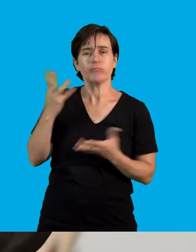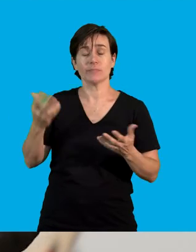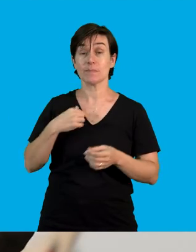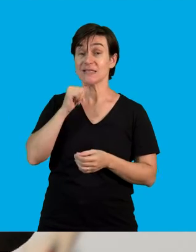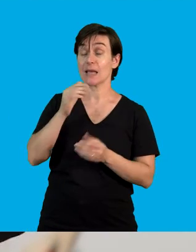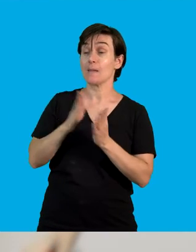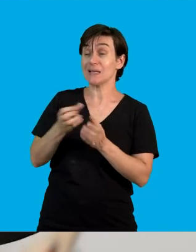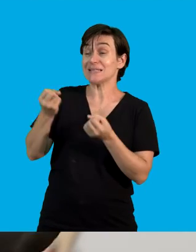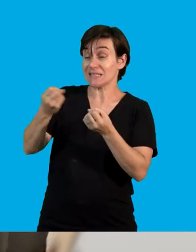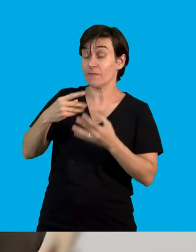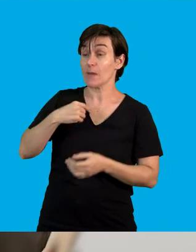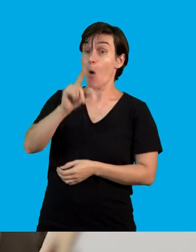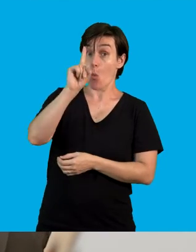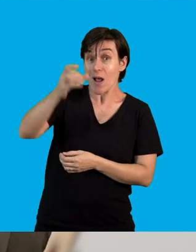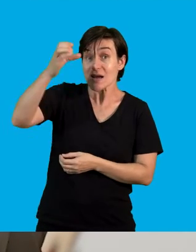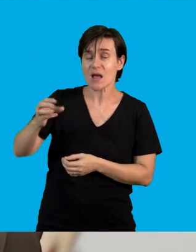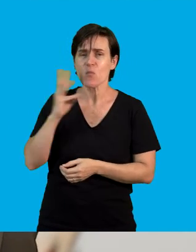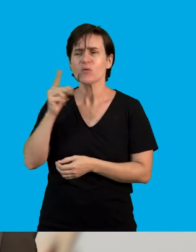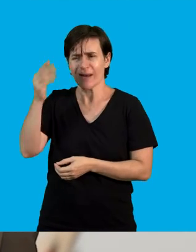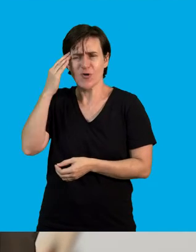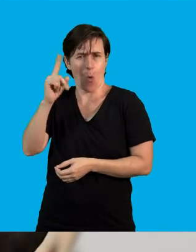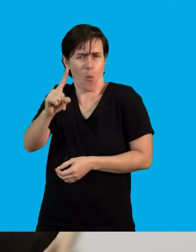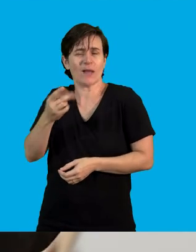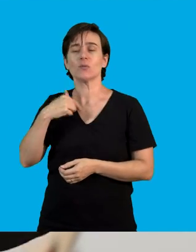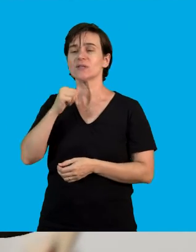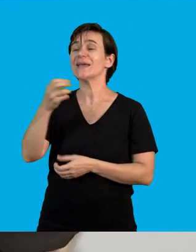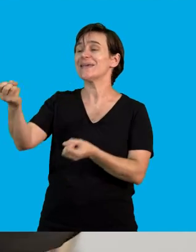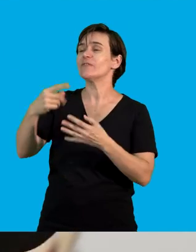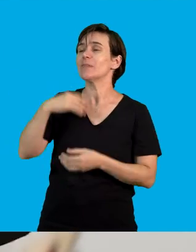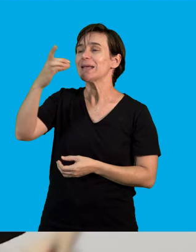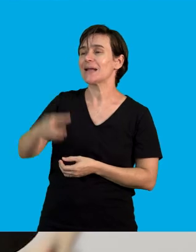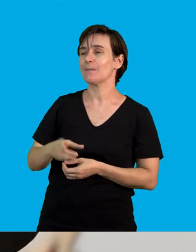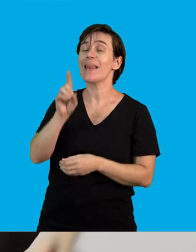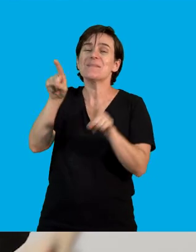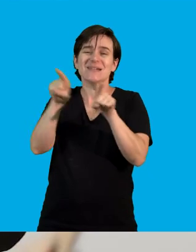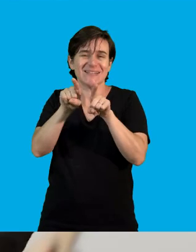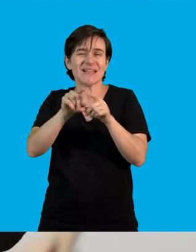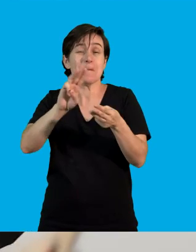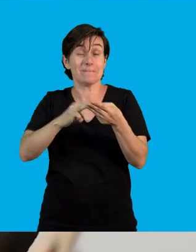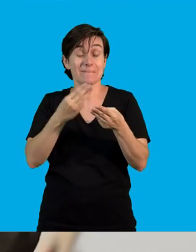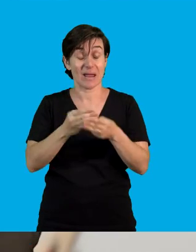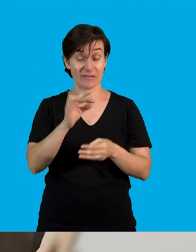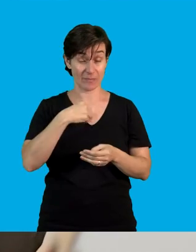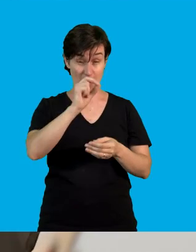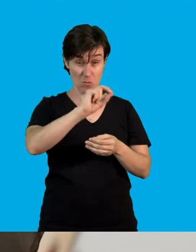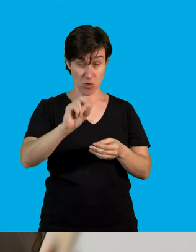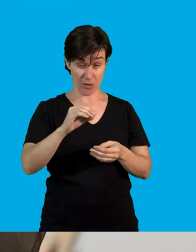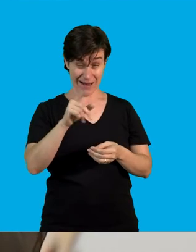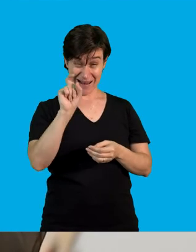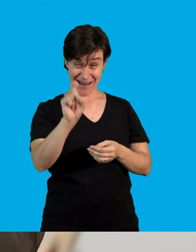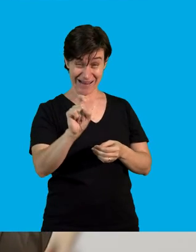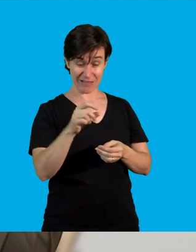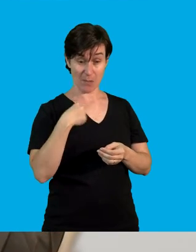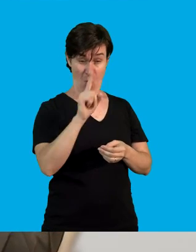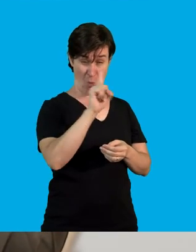water, or 1 glass of water, so that I can drink. You say, give me a cup. They understand that we are speaking of 1. You don't have to